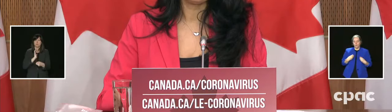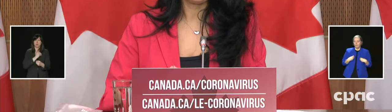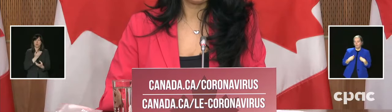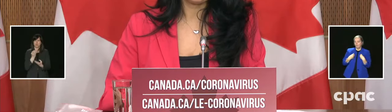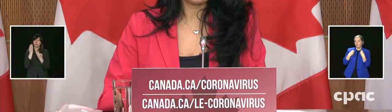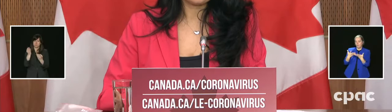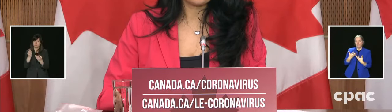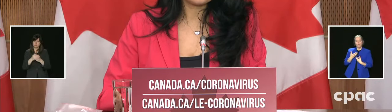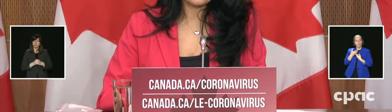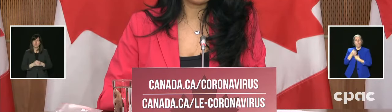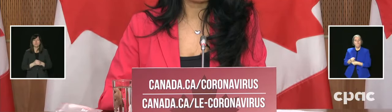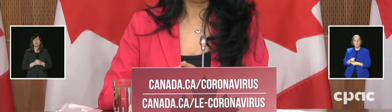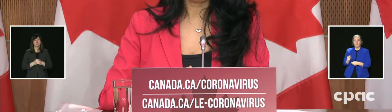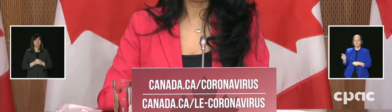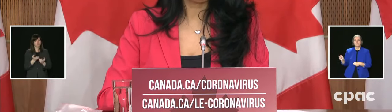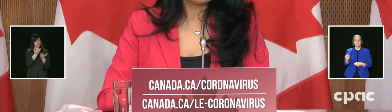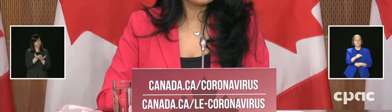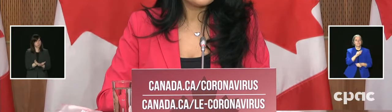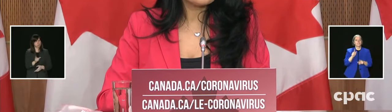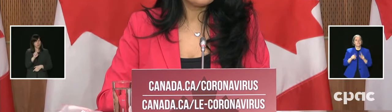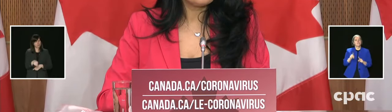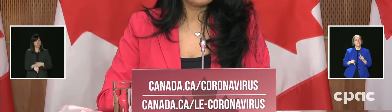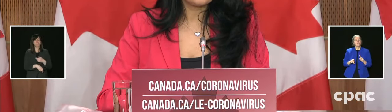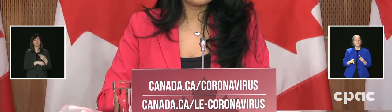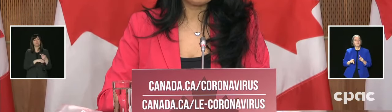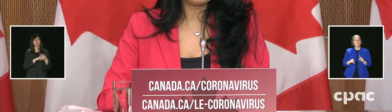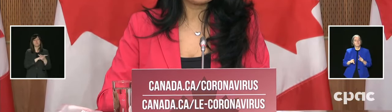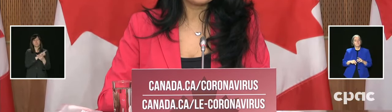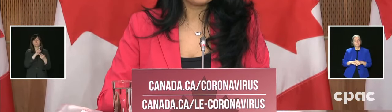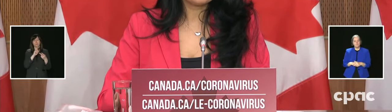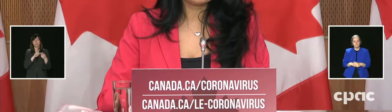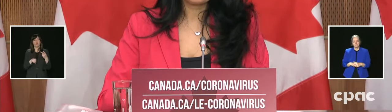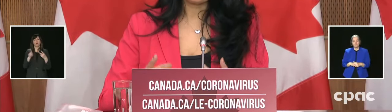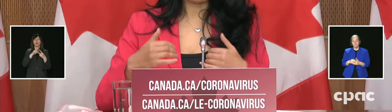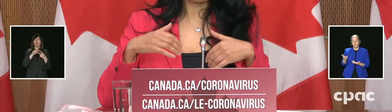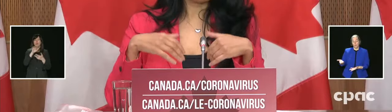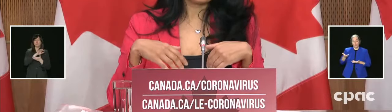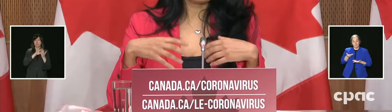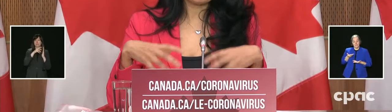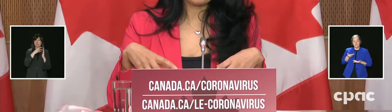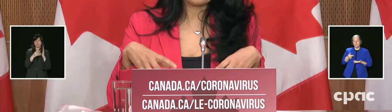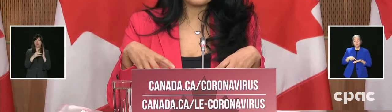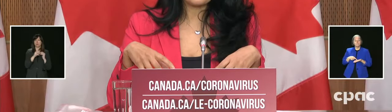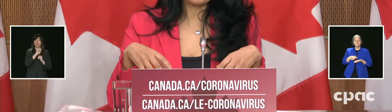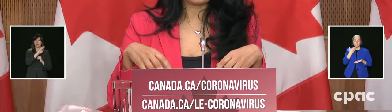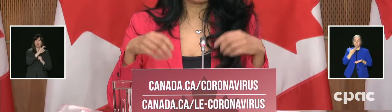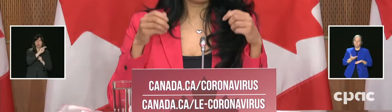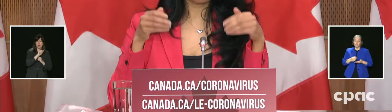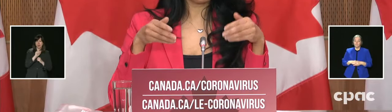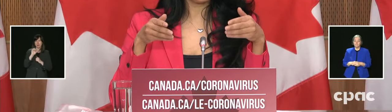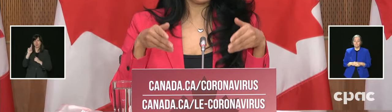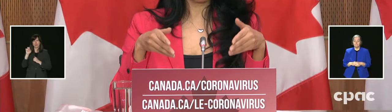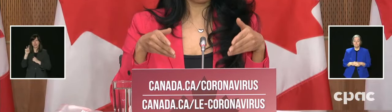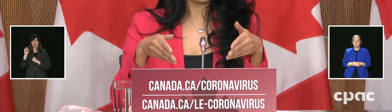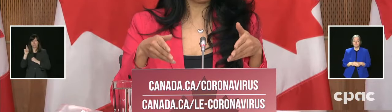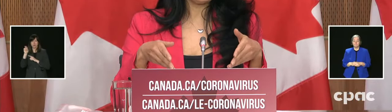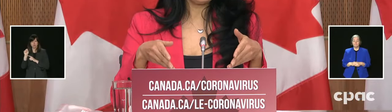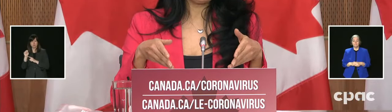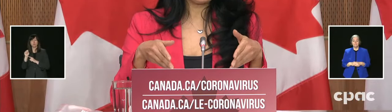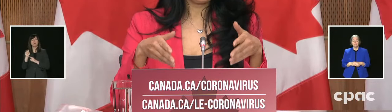made are sound. With respect to the mixed schedules, the Health Canada authorization is really for